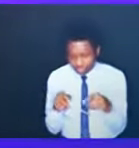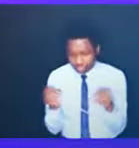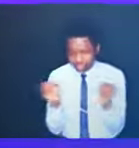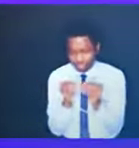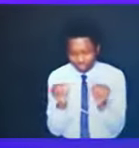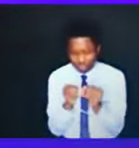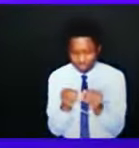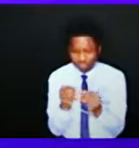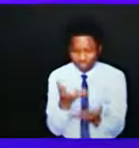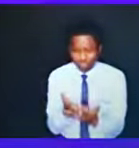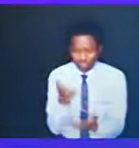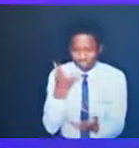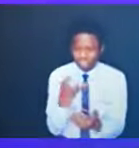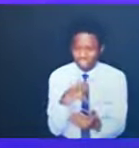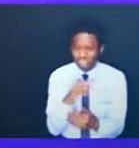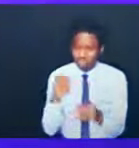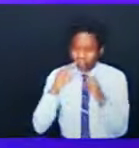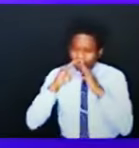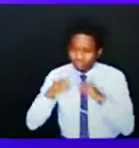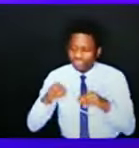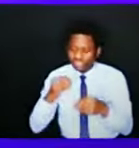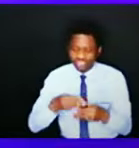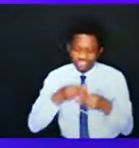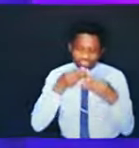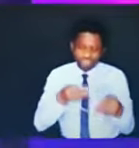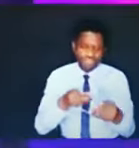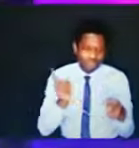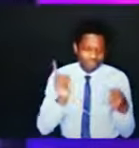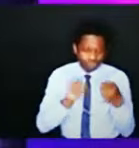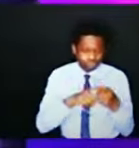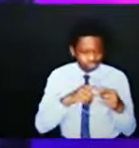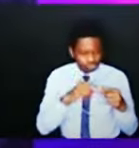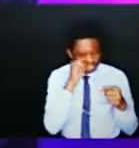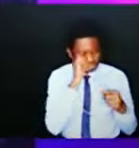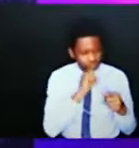peace I provide for it for Israel.